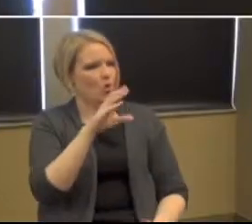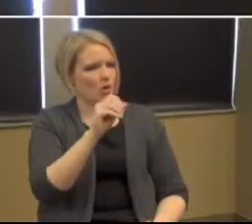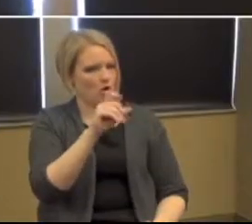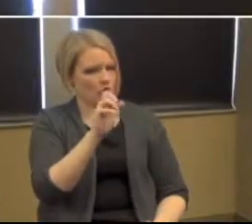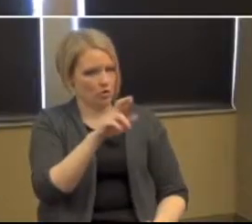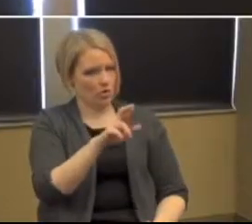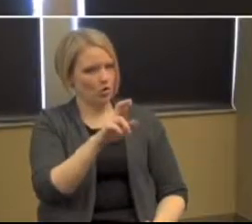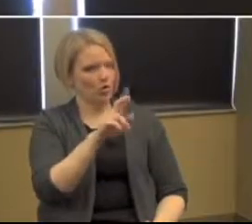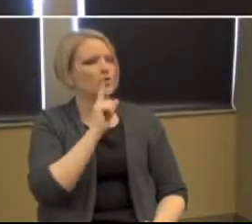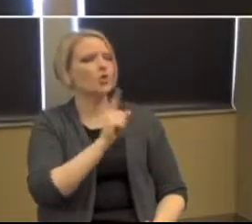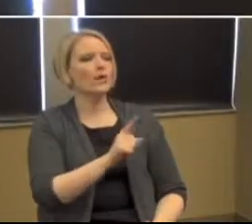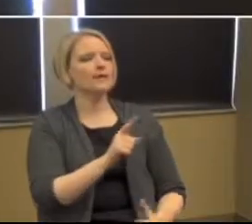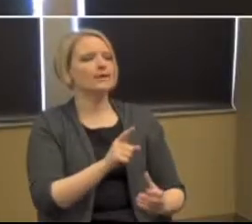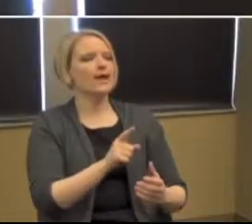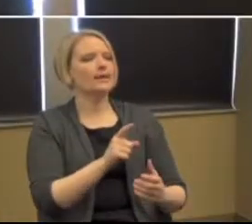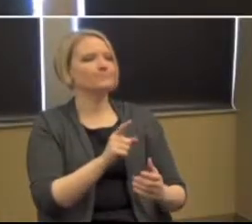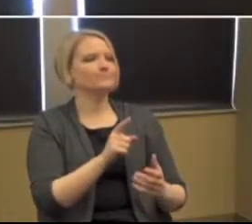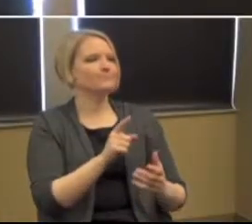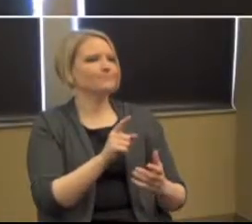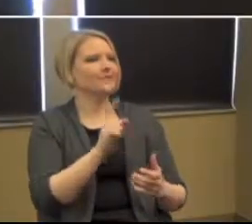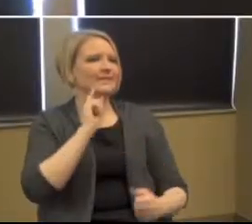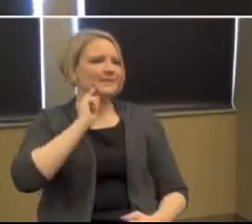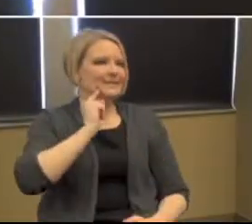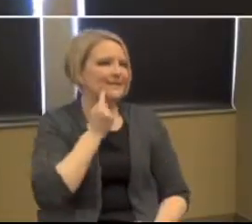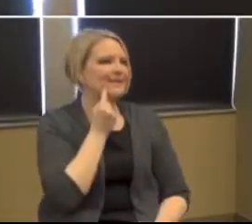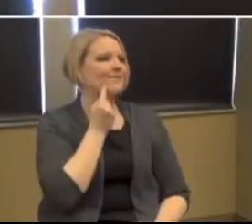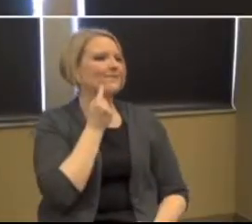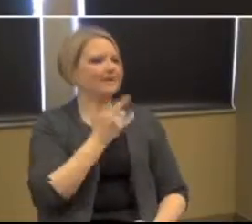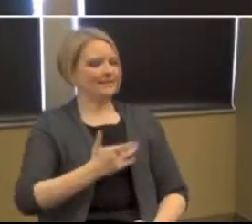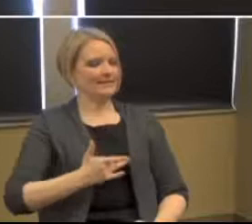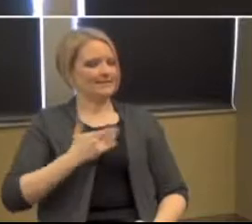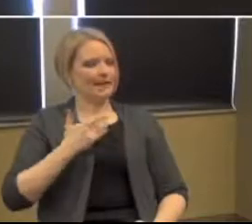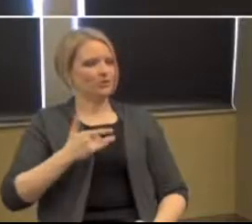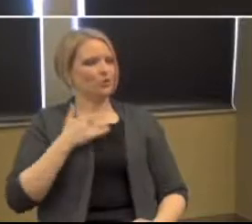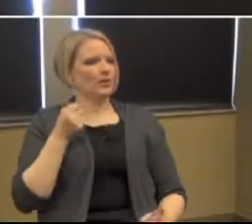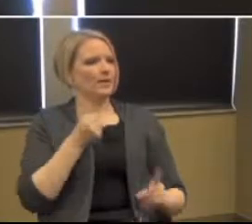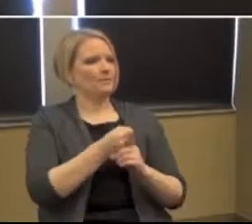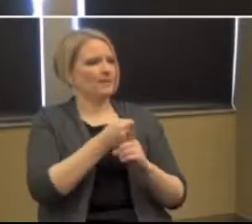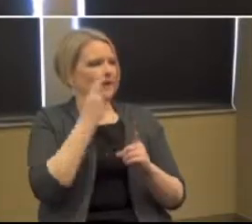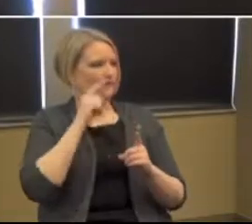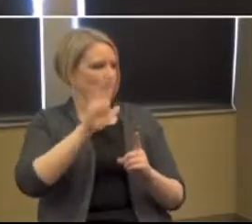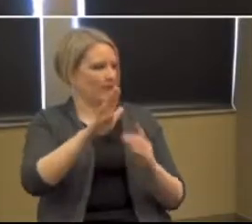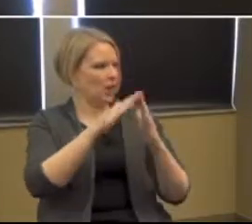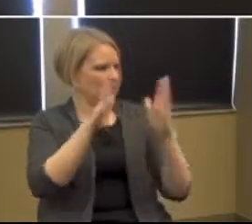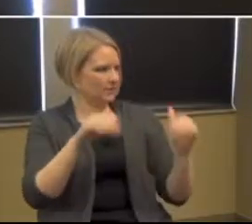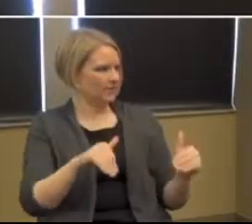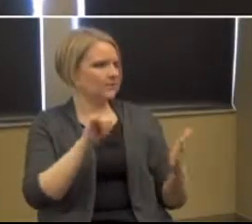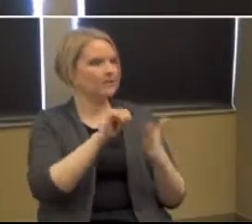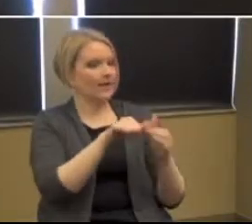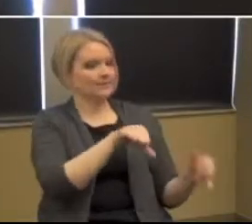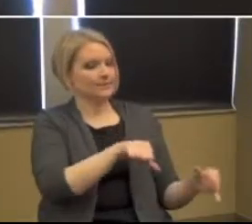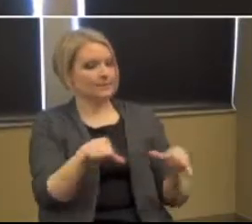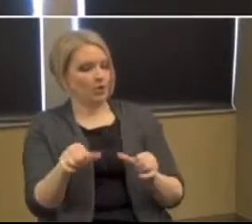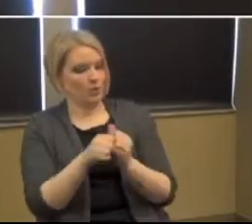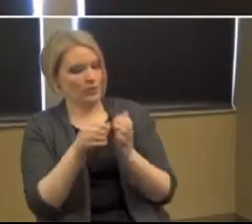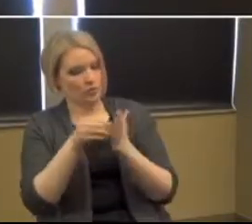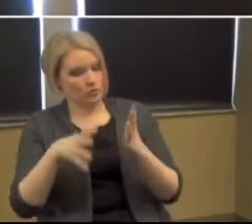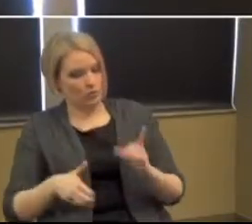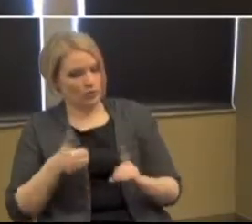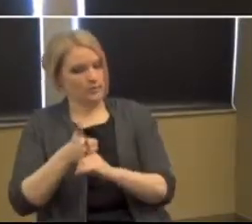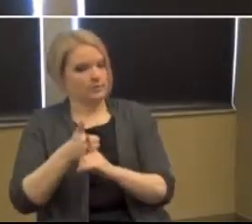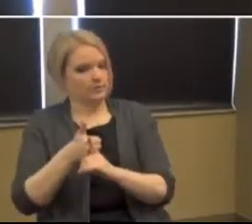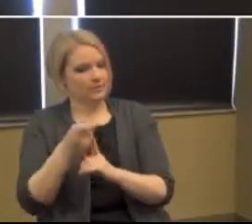definitely a significant sensory impact on their system, which is very similar to students who